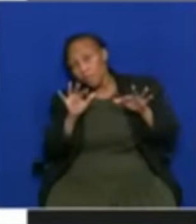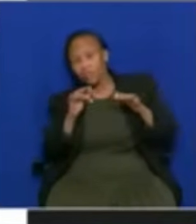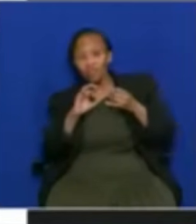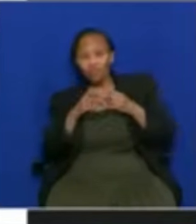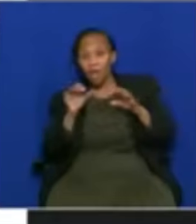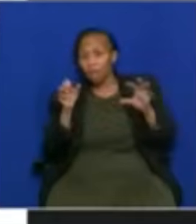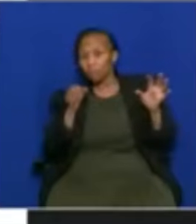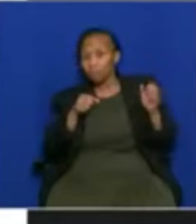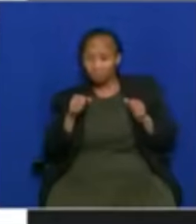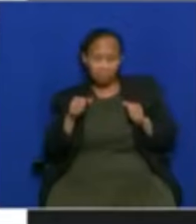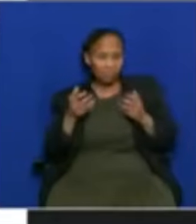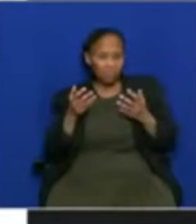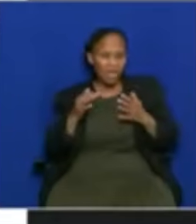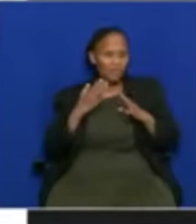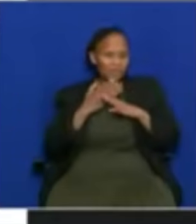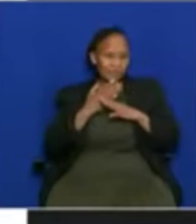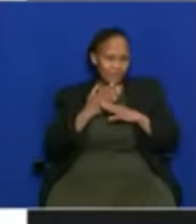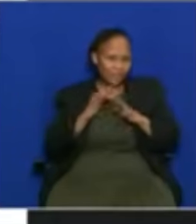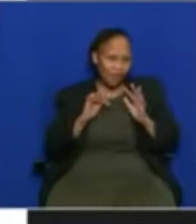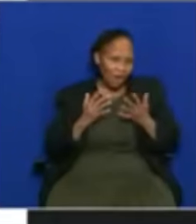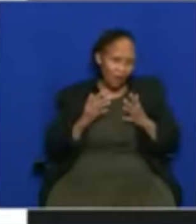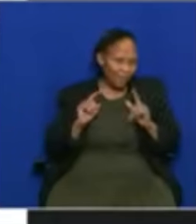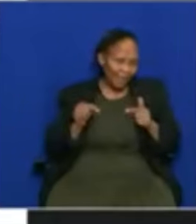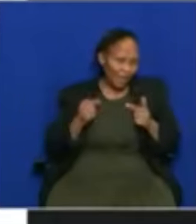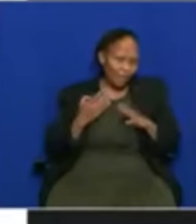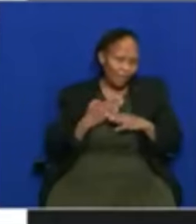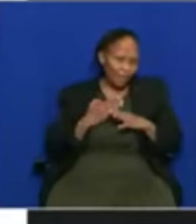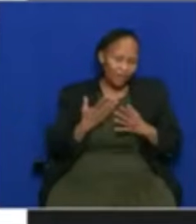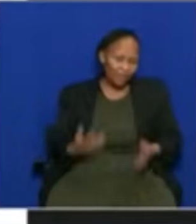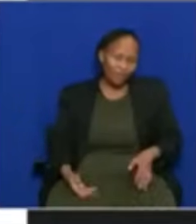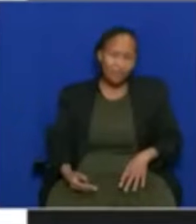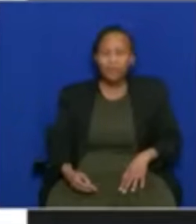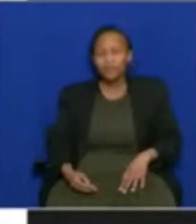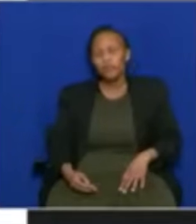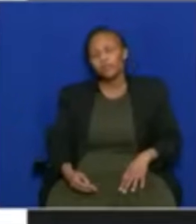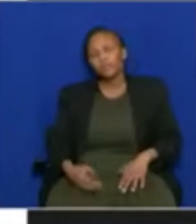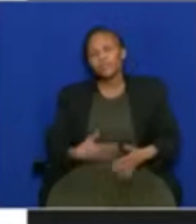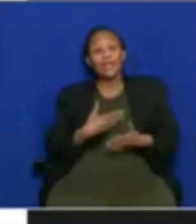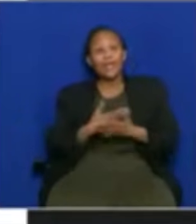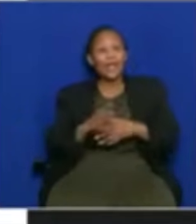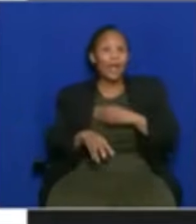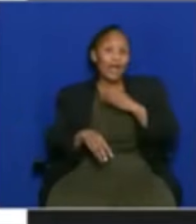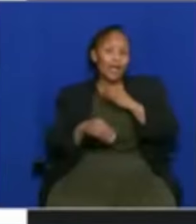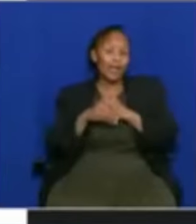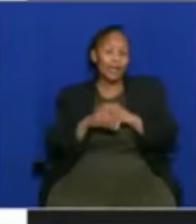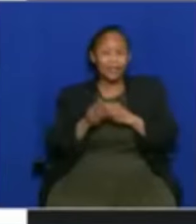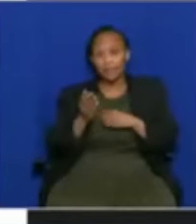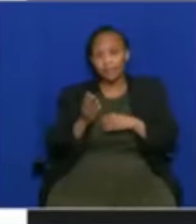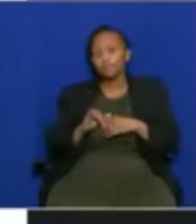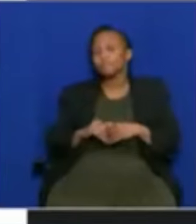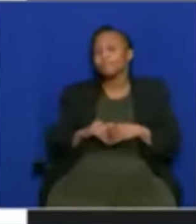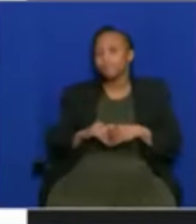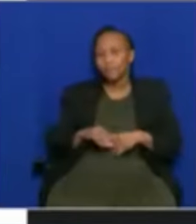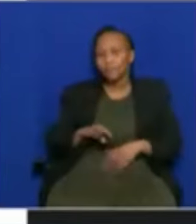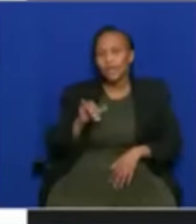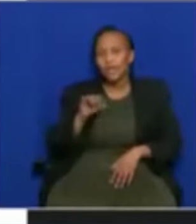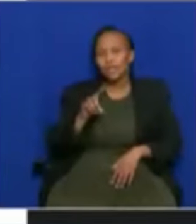Can I just add to that why is it your business as IDEC? SAPS is